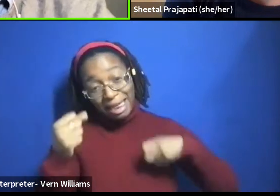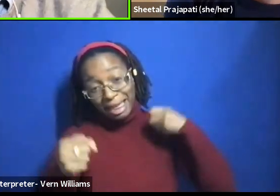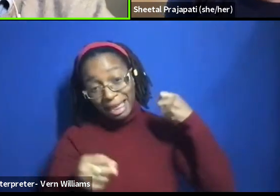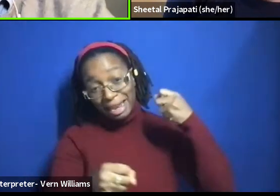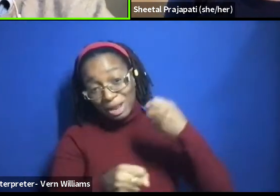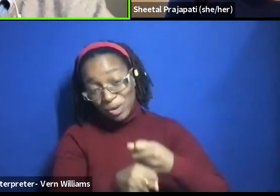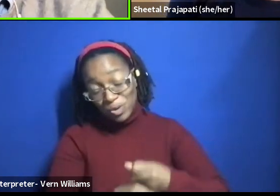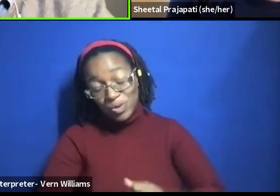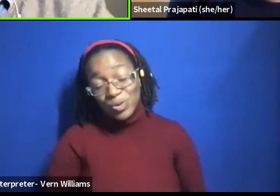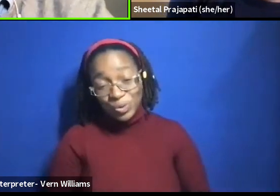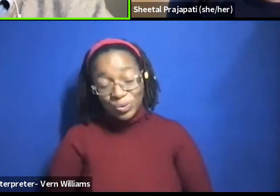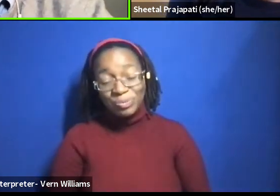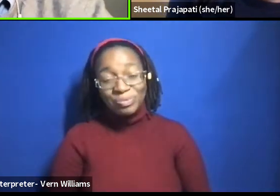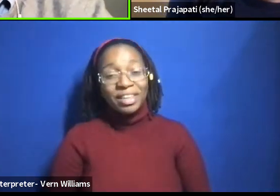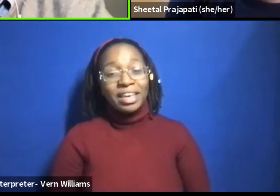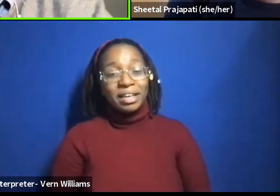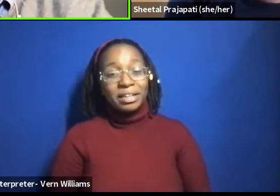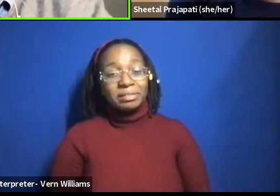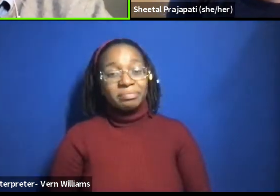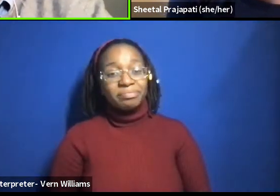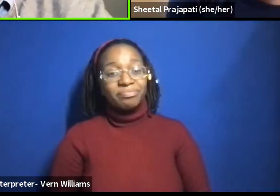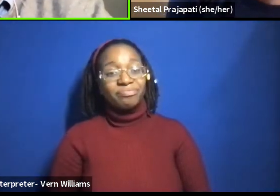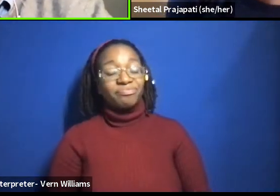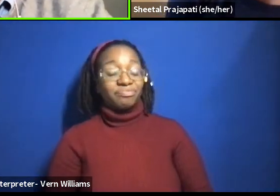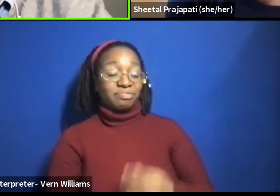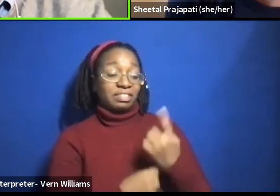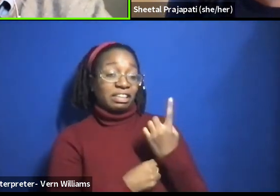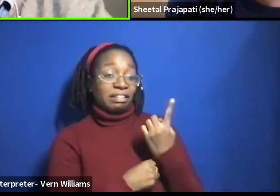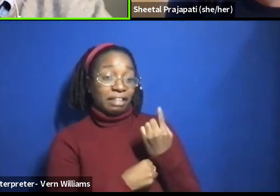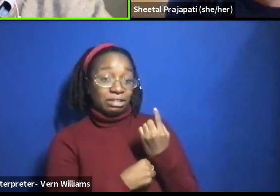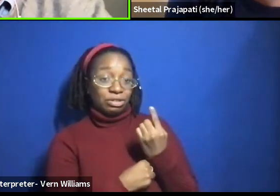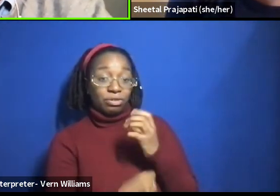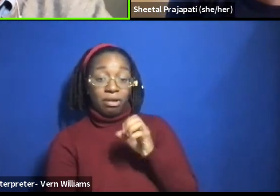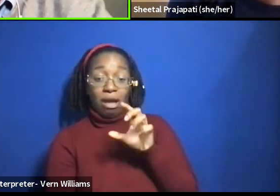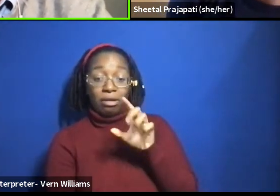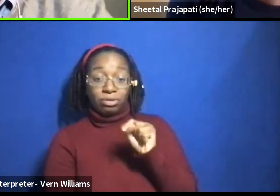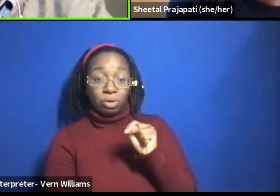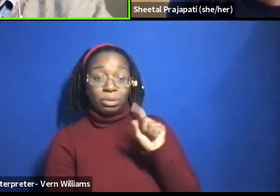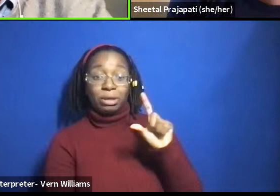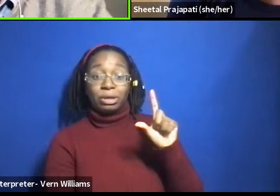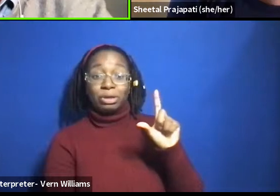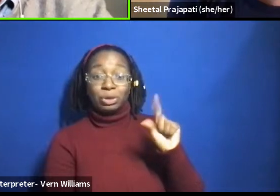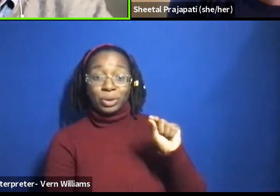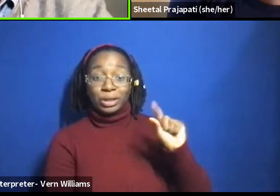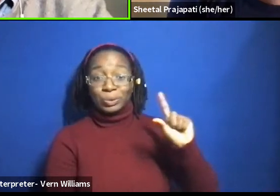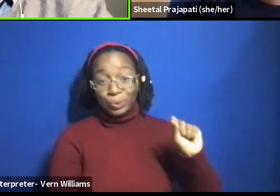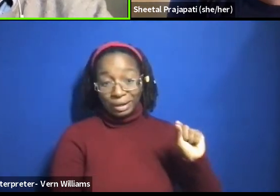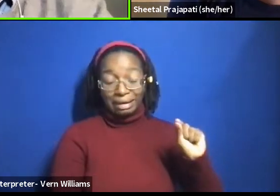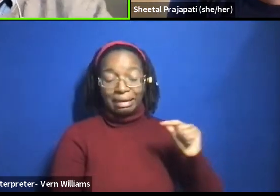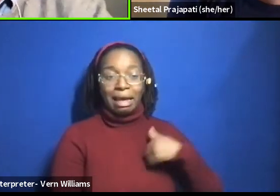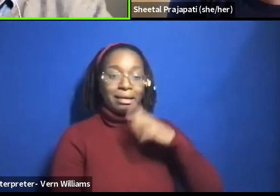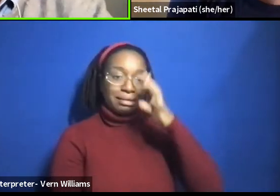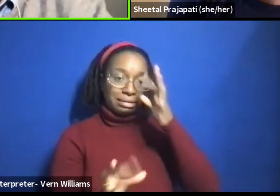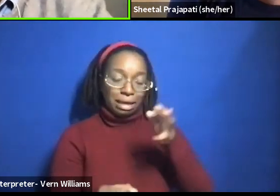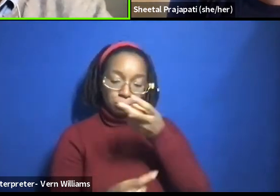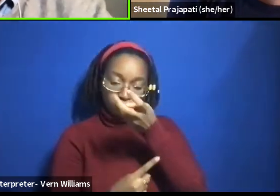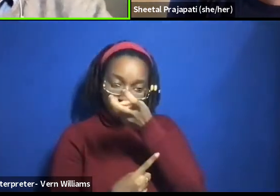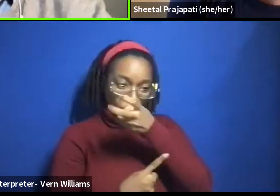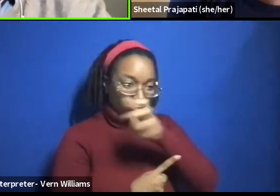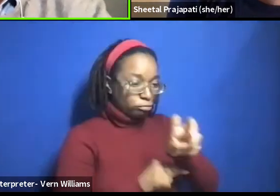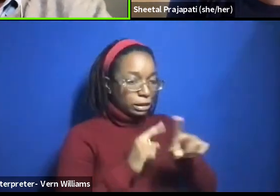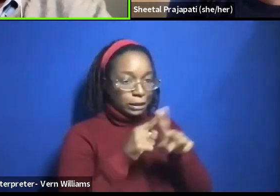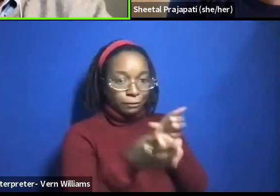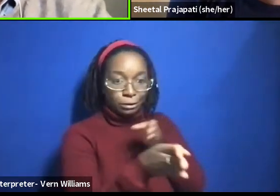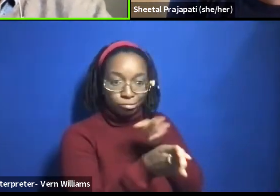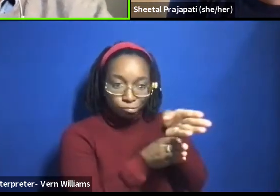As of October of last year, I finally took the plunge and then went into a completely different line of work, which